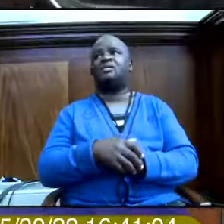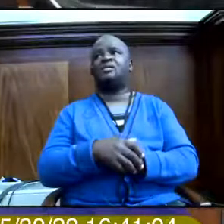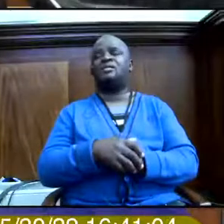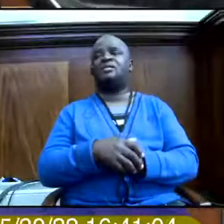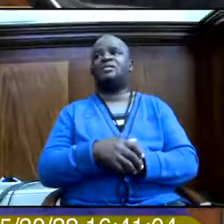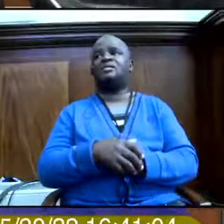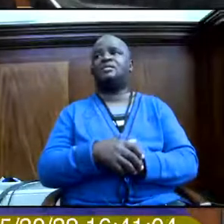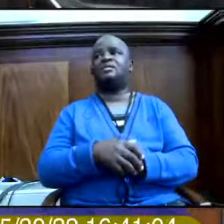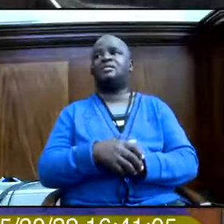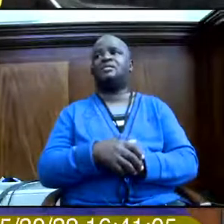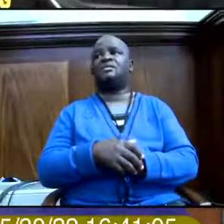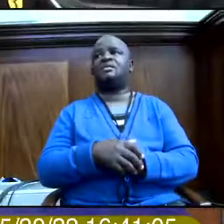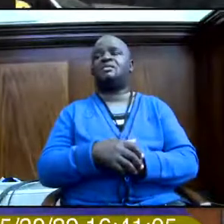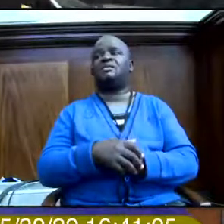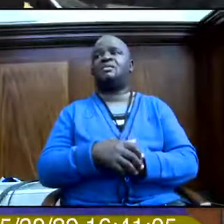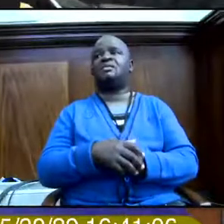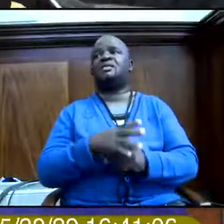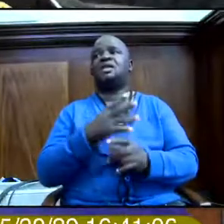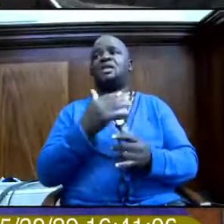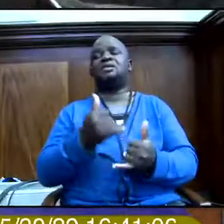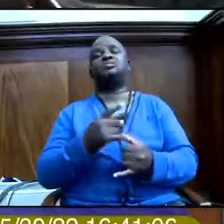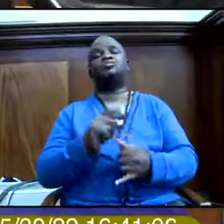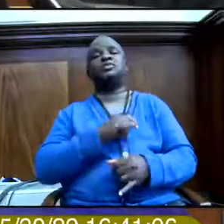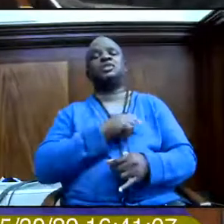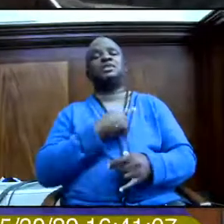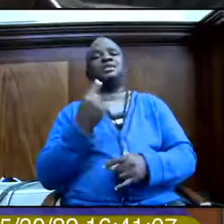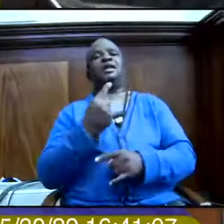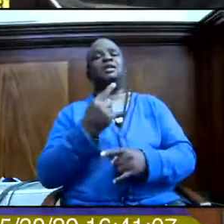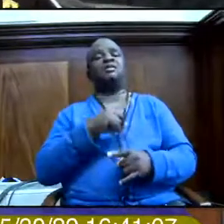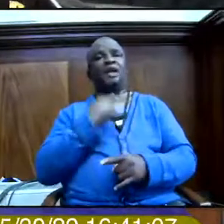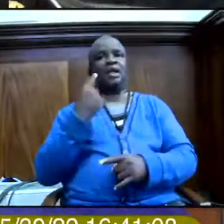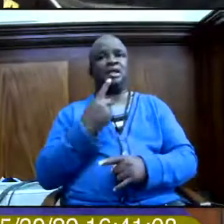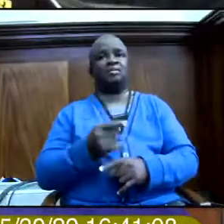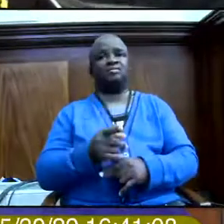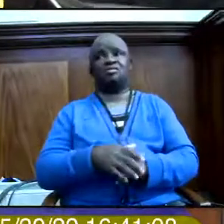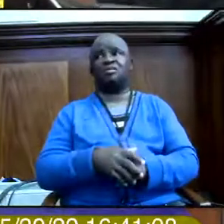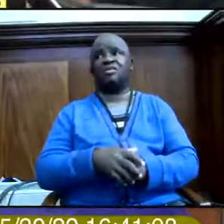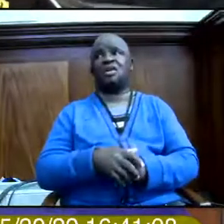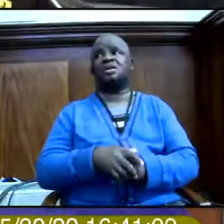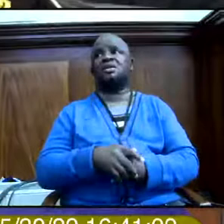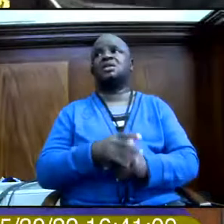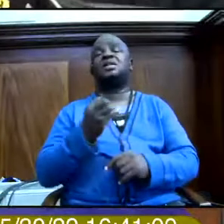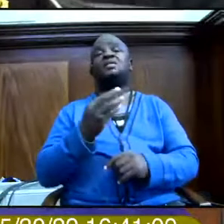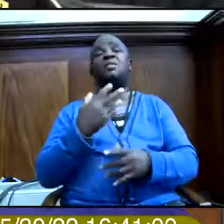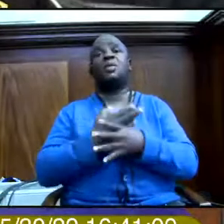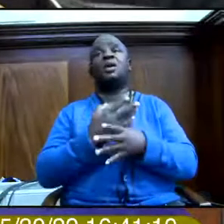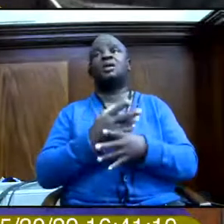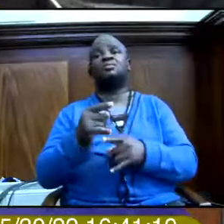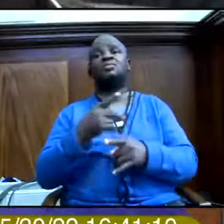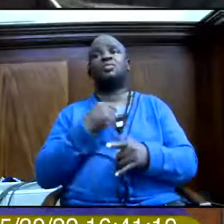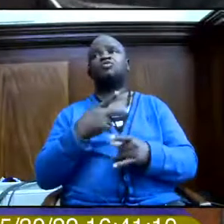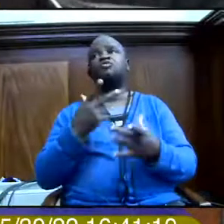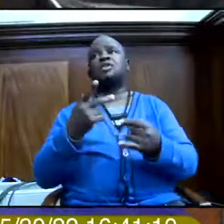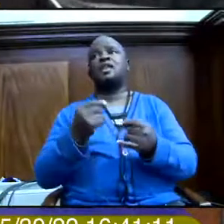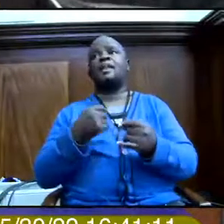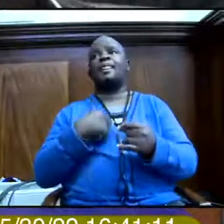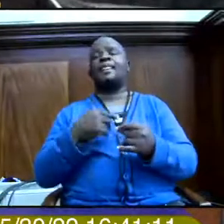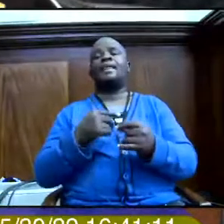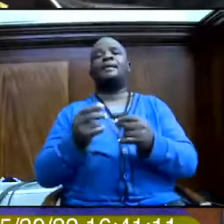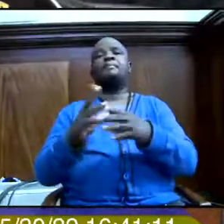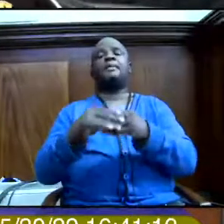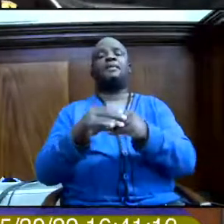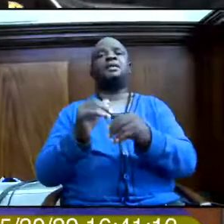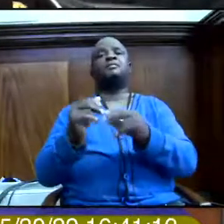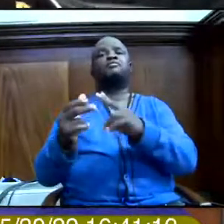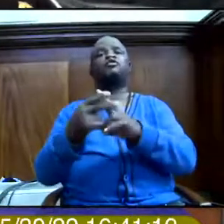so it is an indictment on us those workers that are not unionized it is our